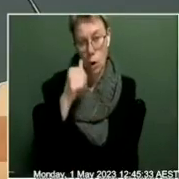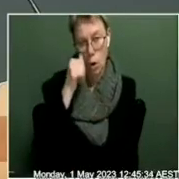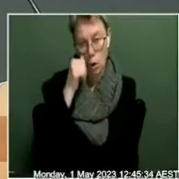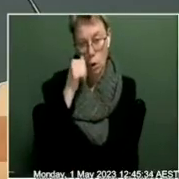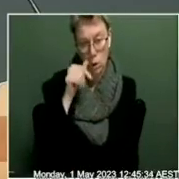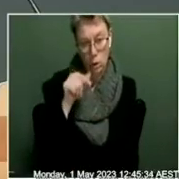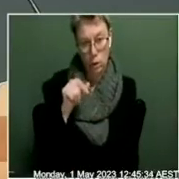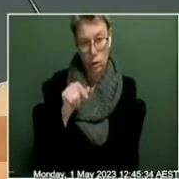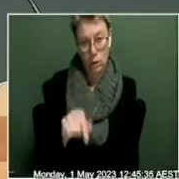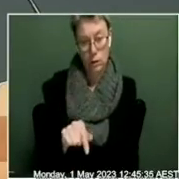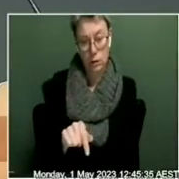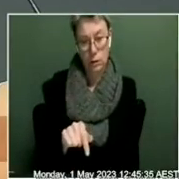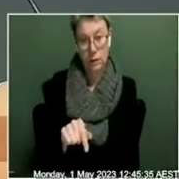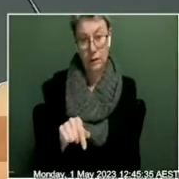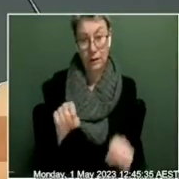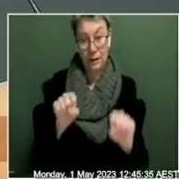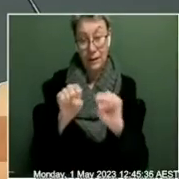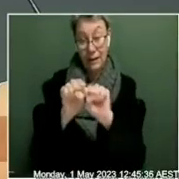way.